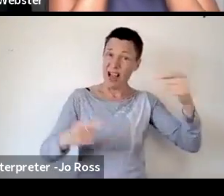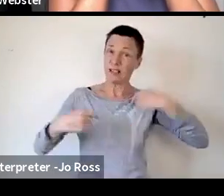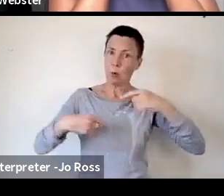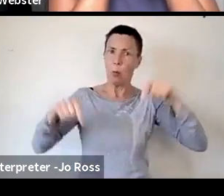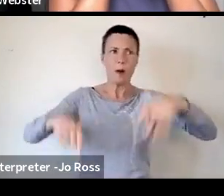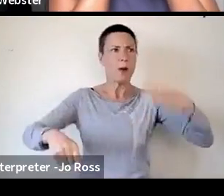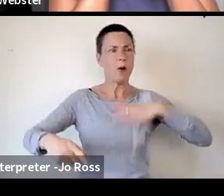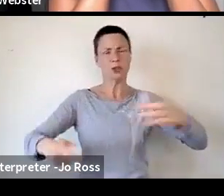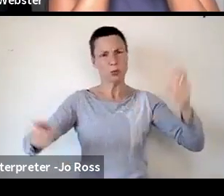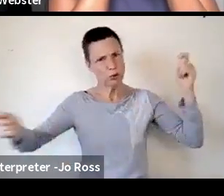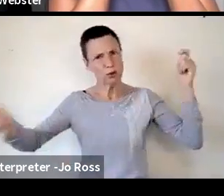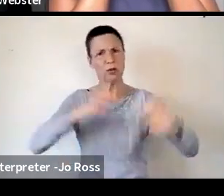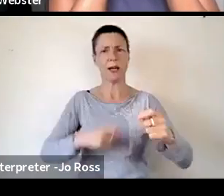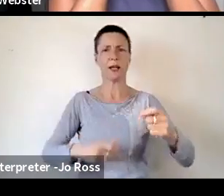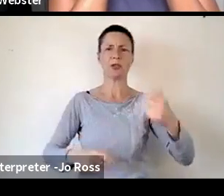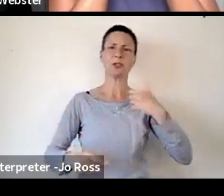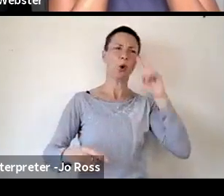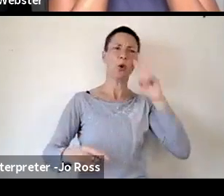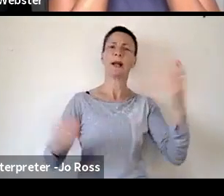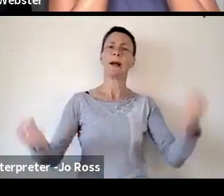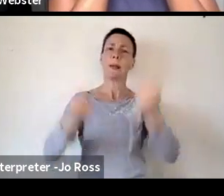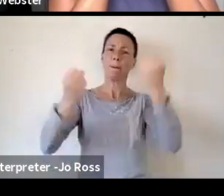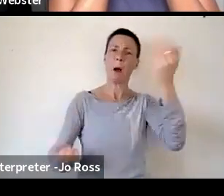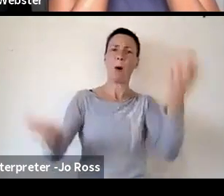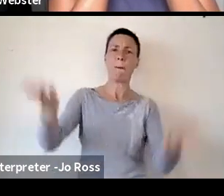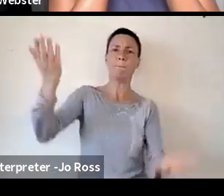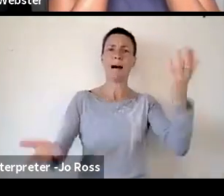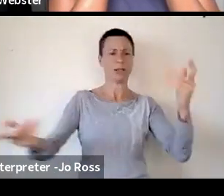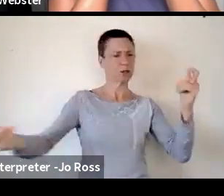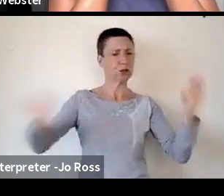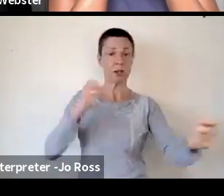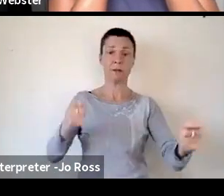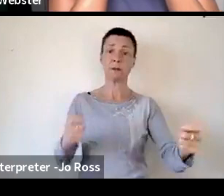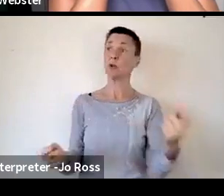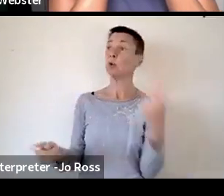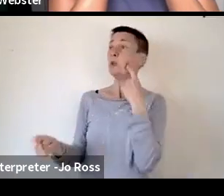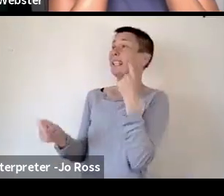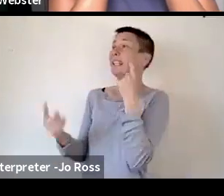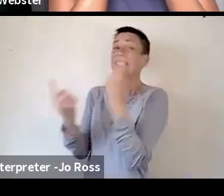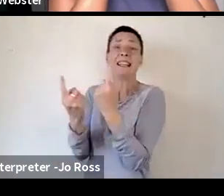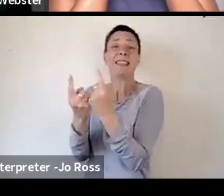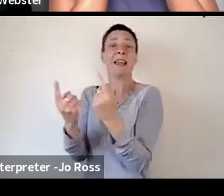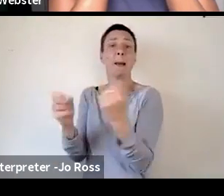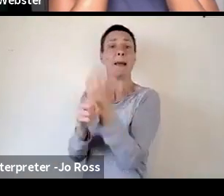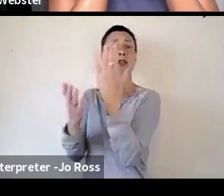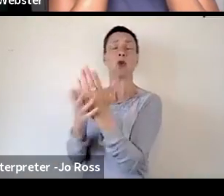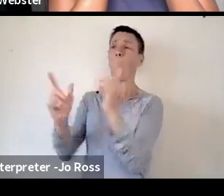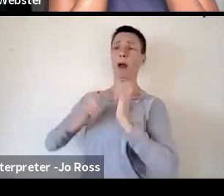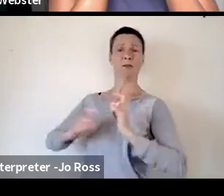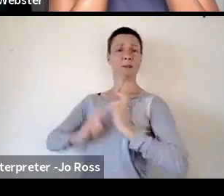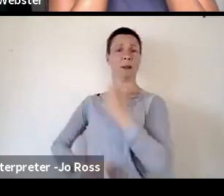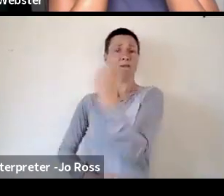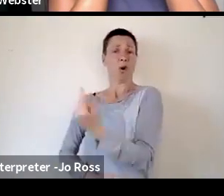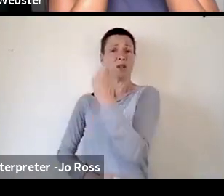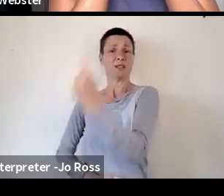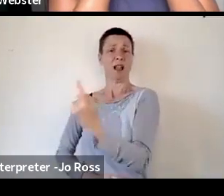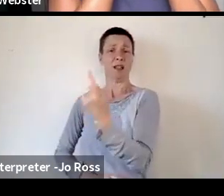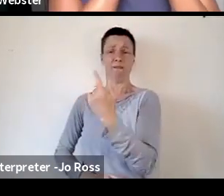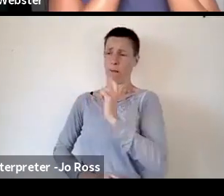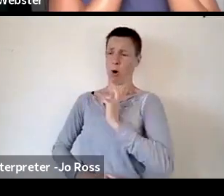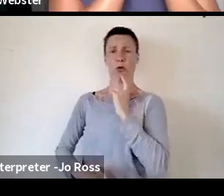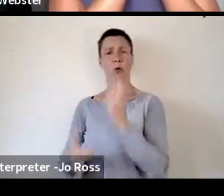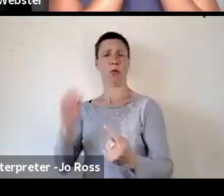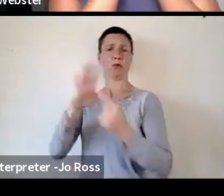up. It's just redressing that power balance. Because you'll do the easy thing, you'll do the most convenient thing. It's easier for a supermarket